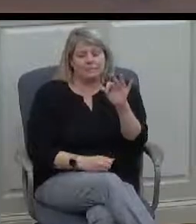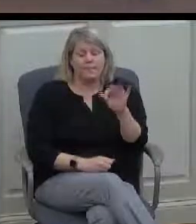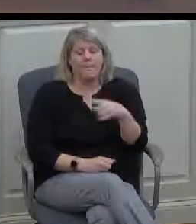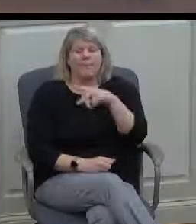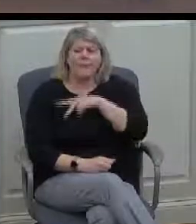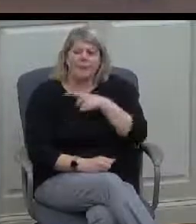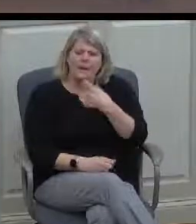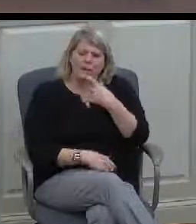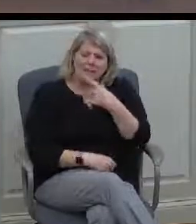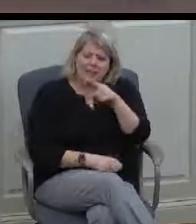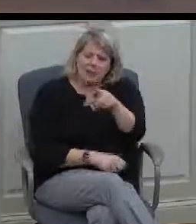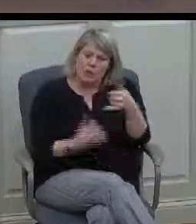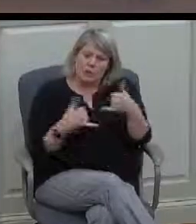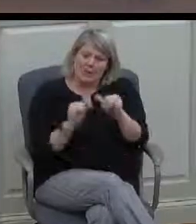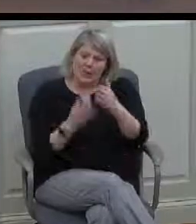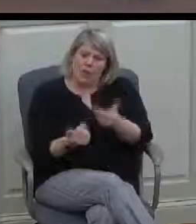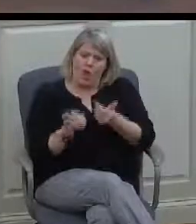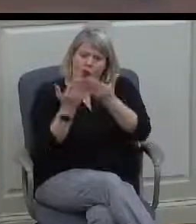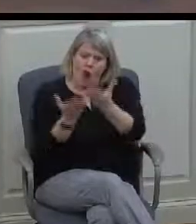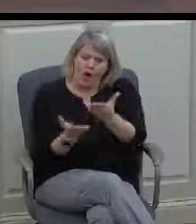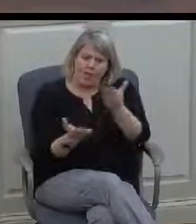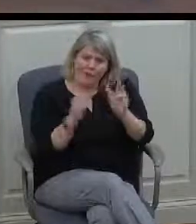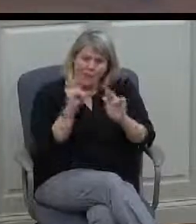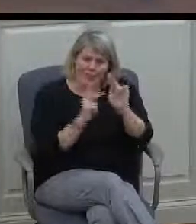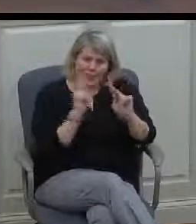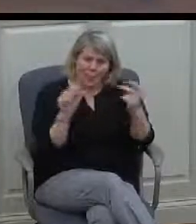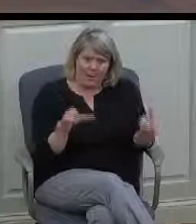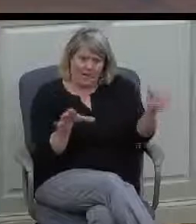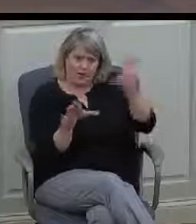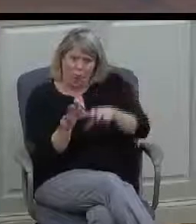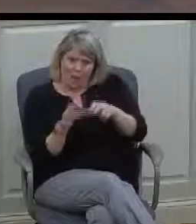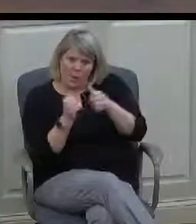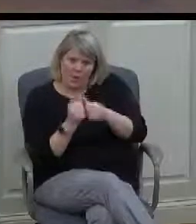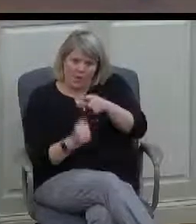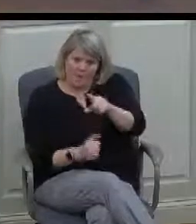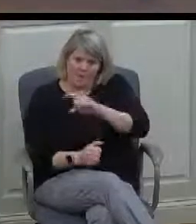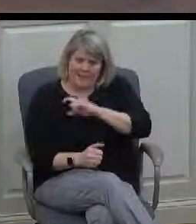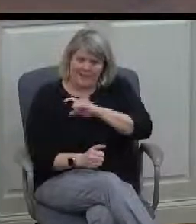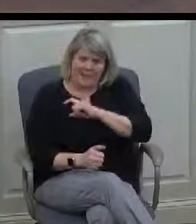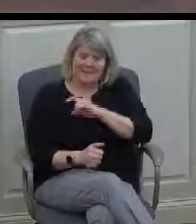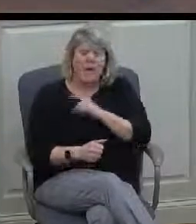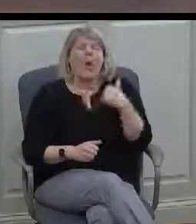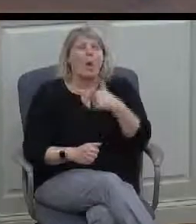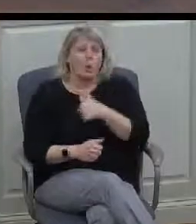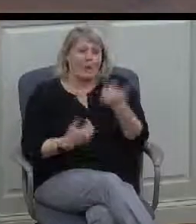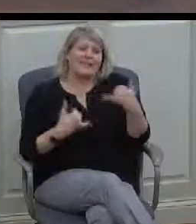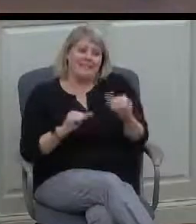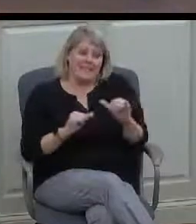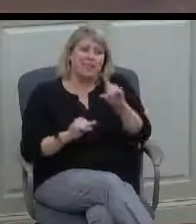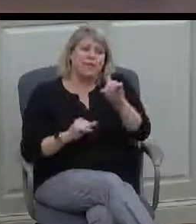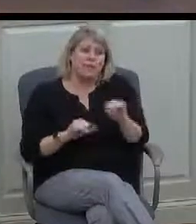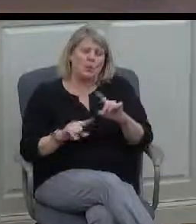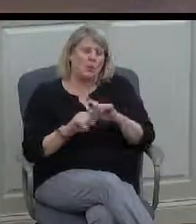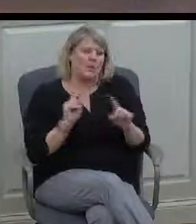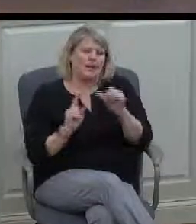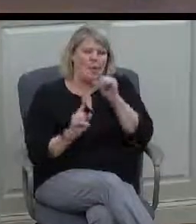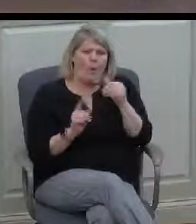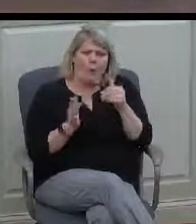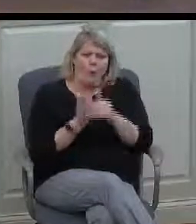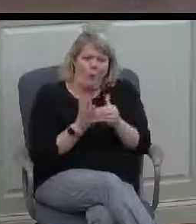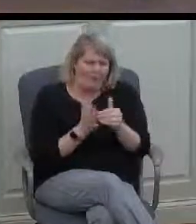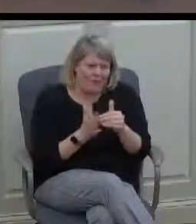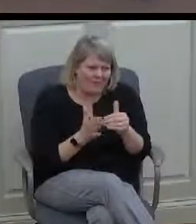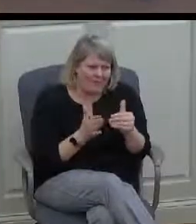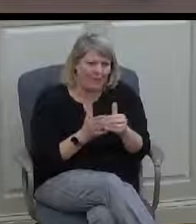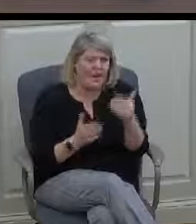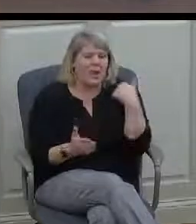the ride-alongs? We do ride-alongs. We don't do them as frequently as we used to.